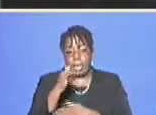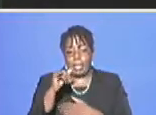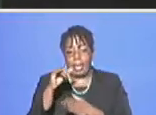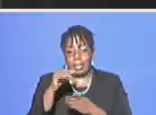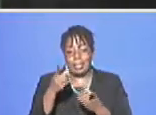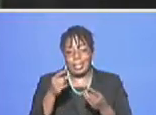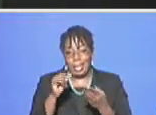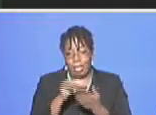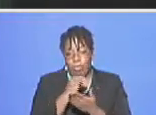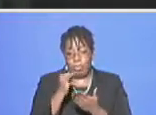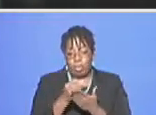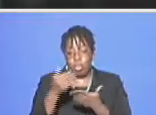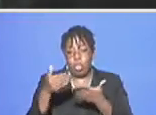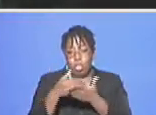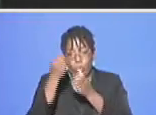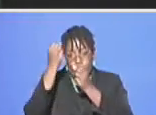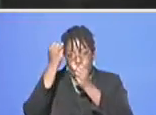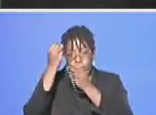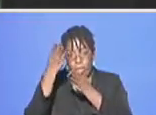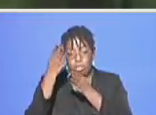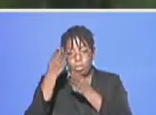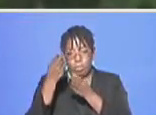new information came forward.